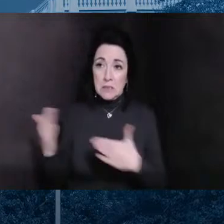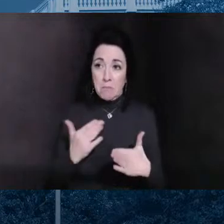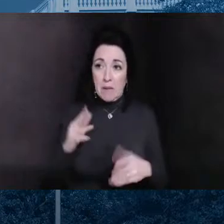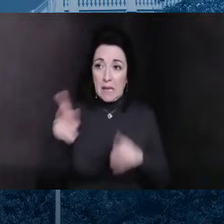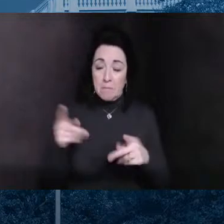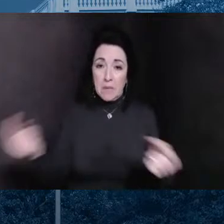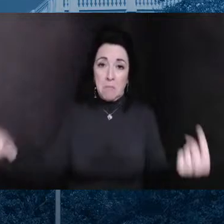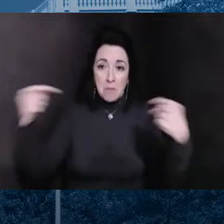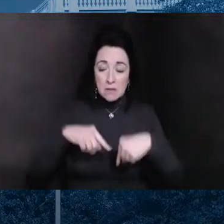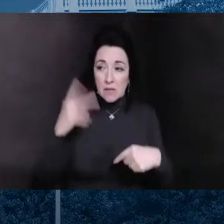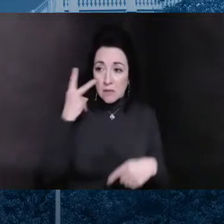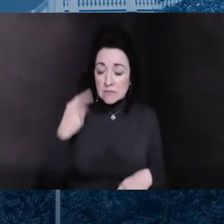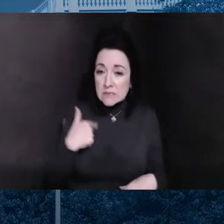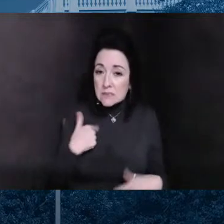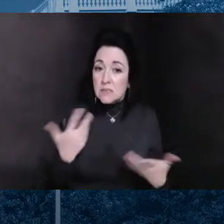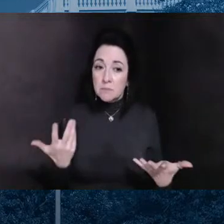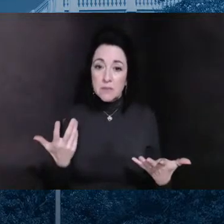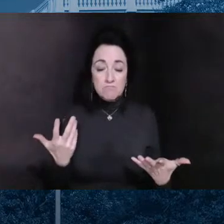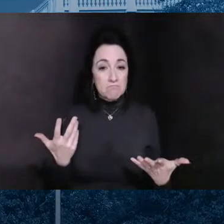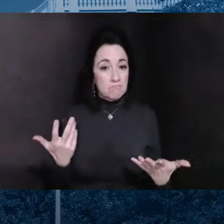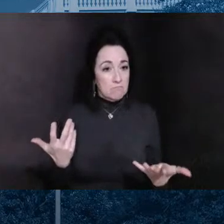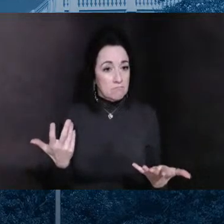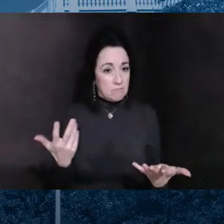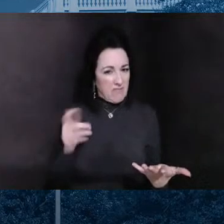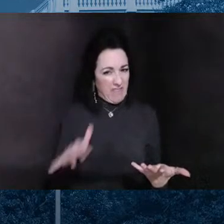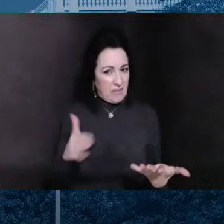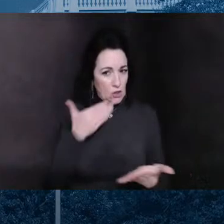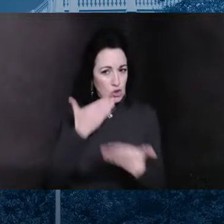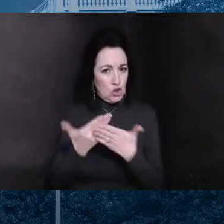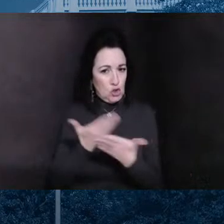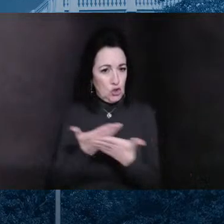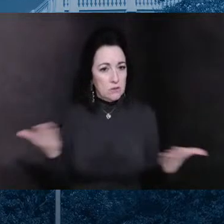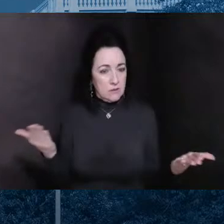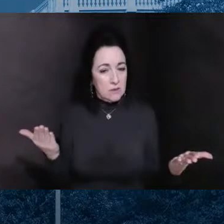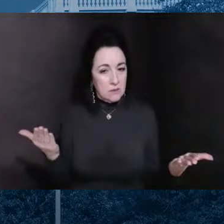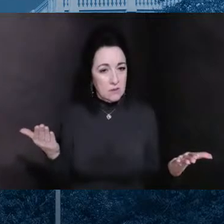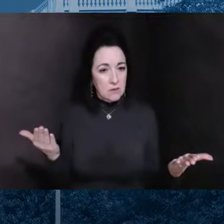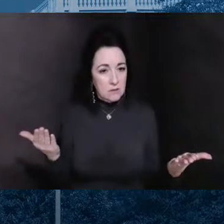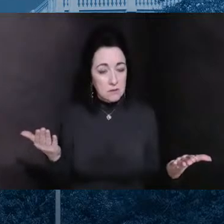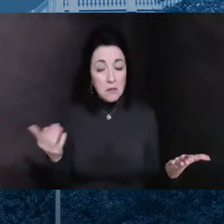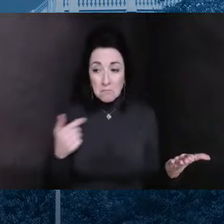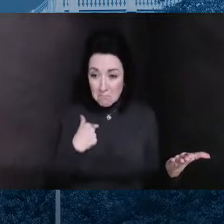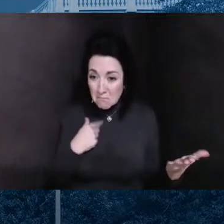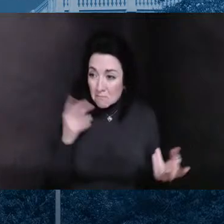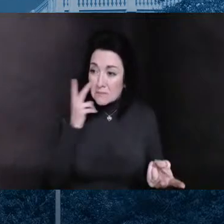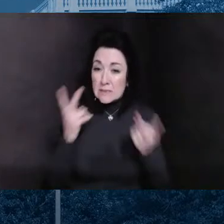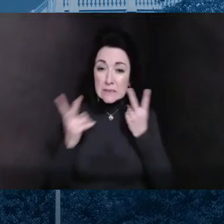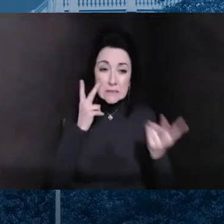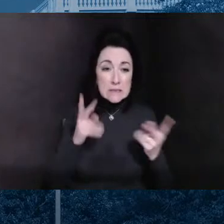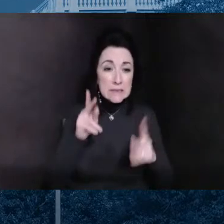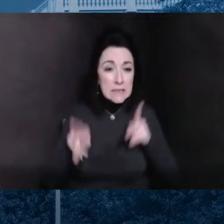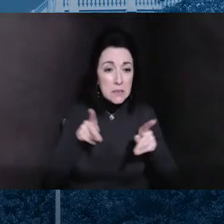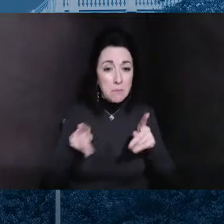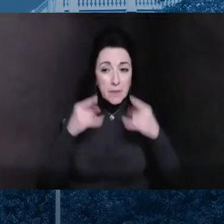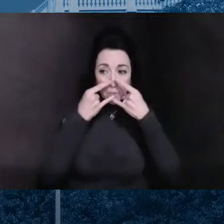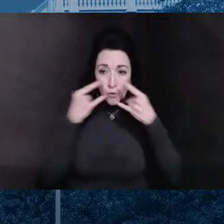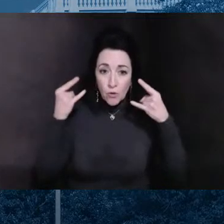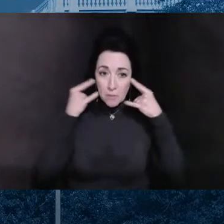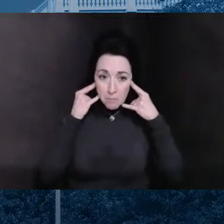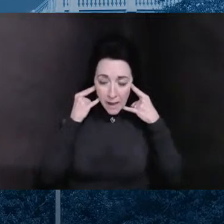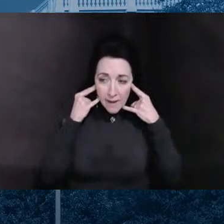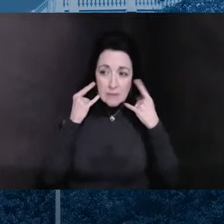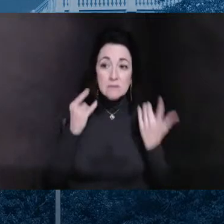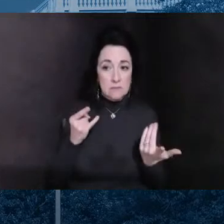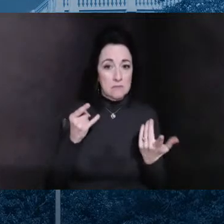thing. And in addition to the mask wearing compliance that I see really across the board, you add this